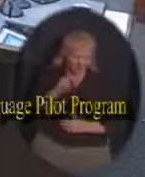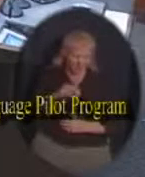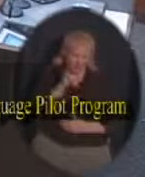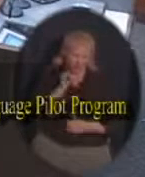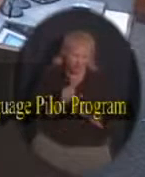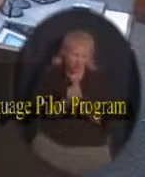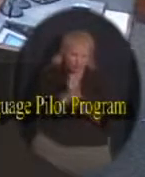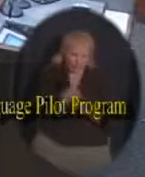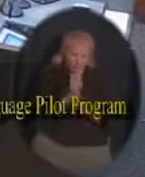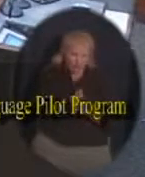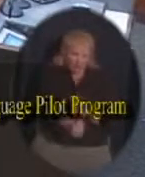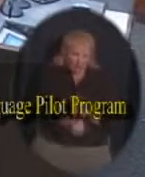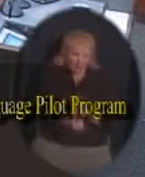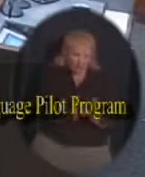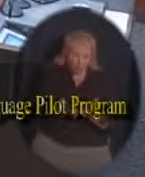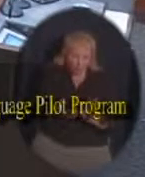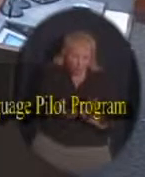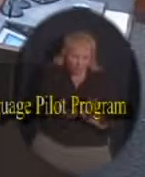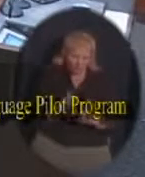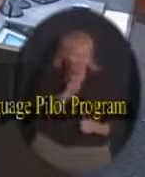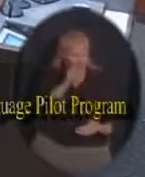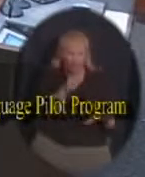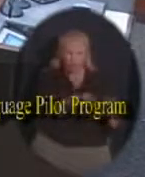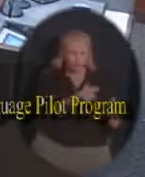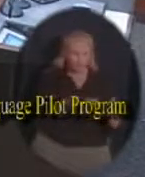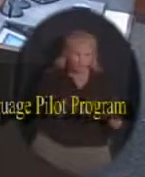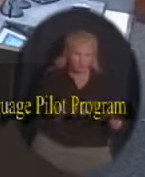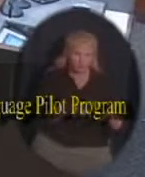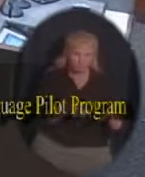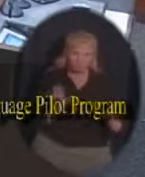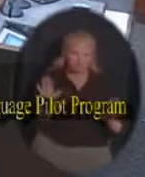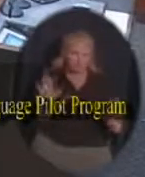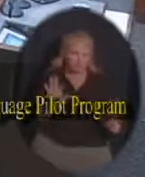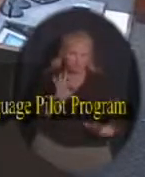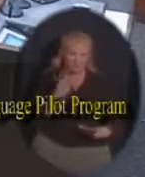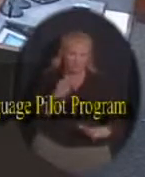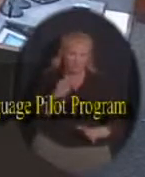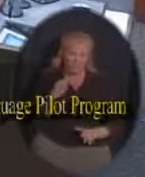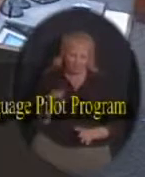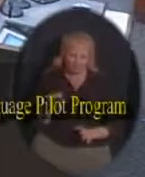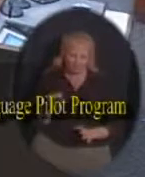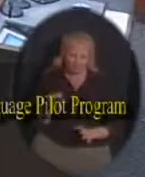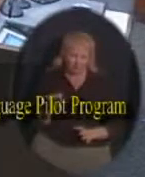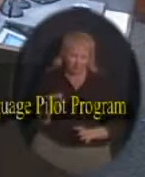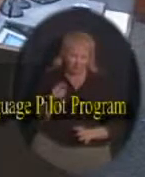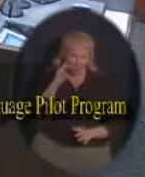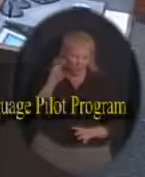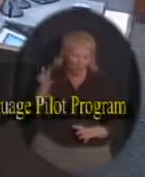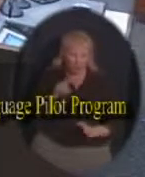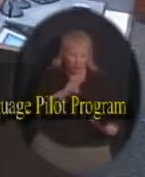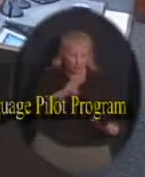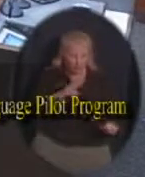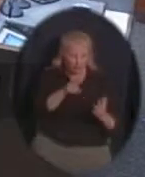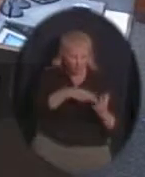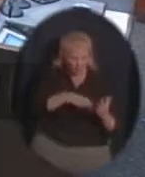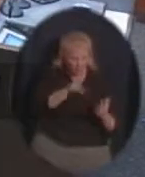to, and that's not a criticism, it's just a fact. We look at reading proficiency for every student and how important that is. So I